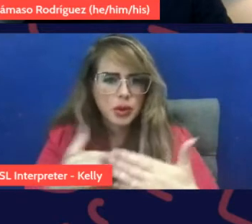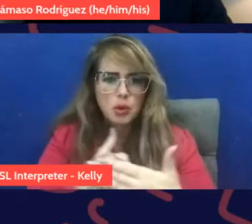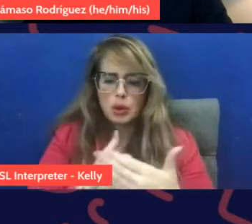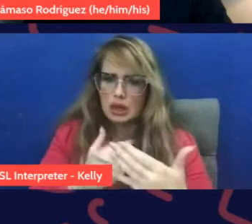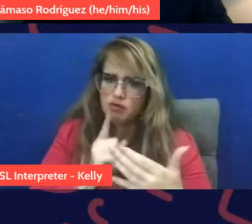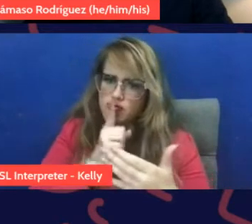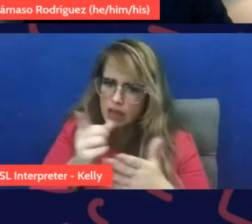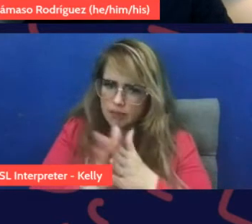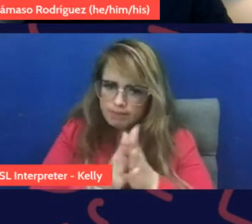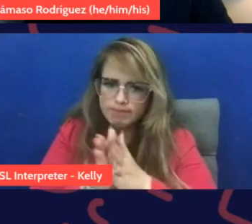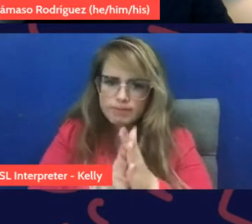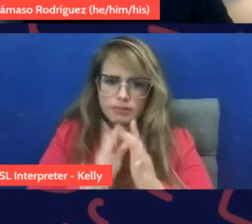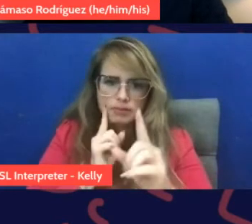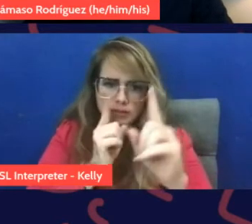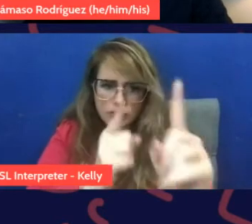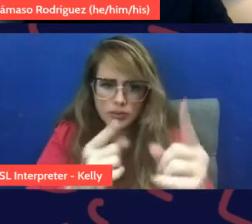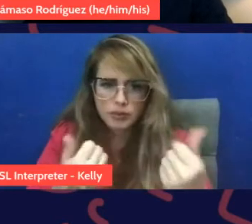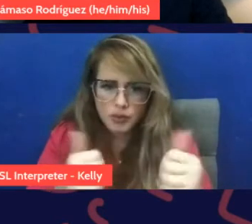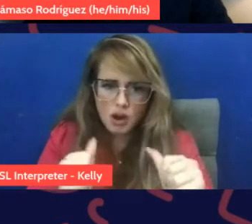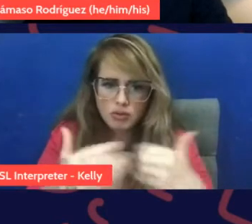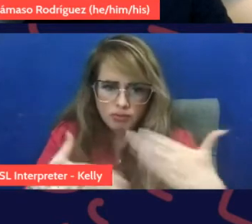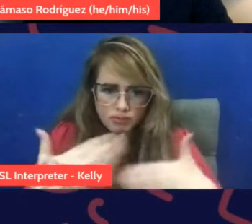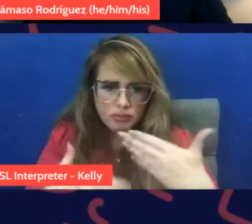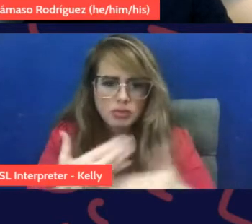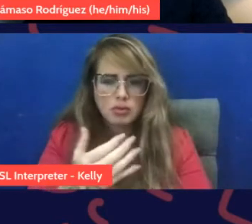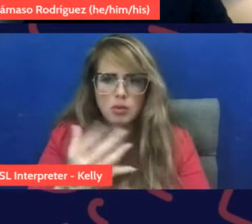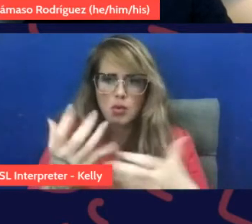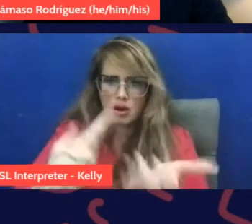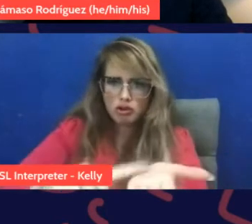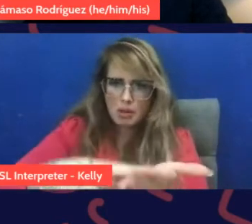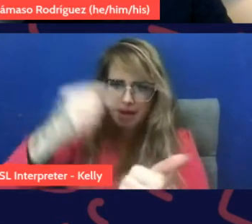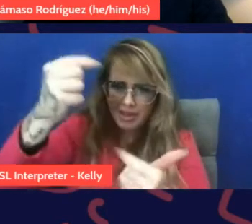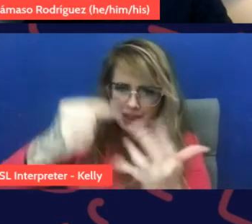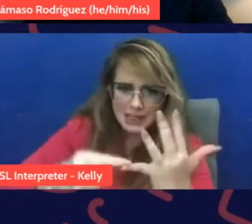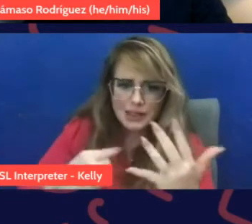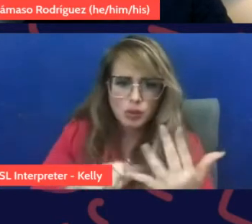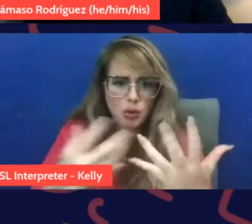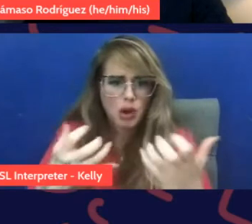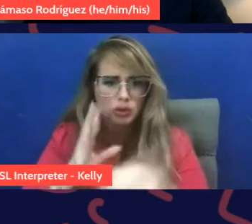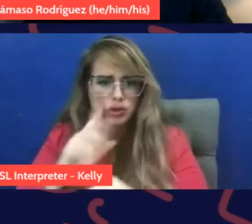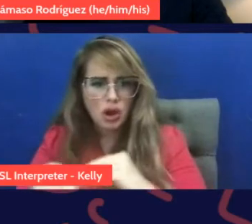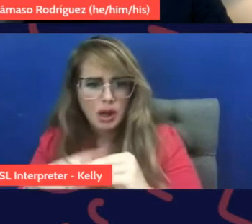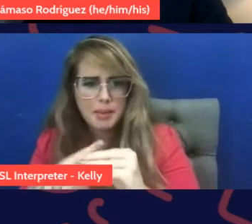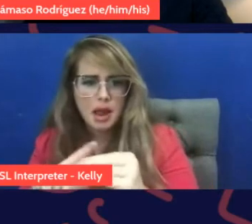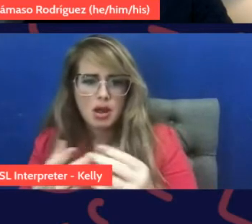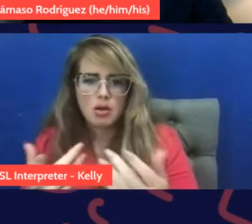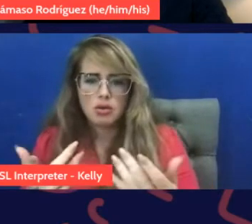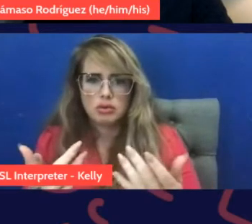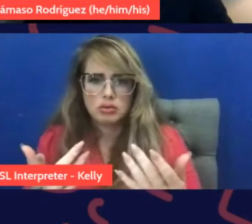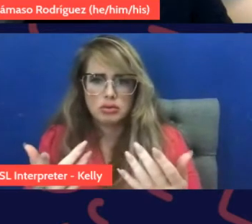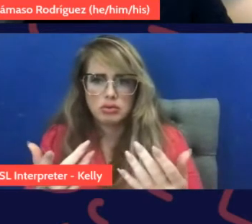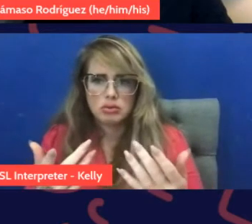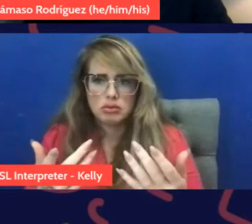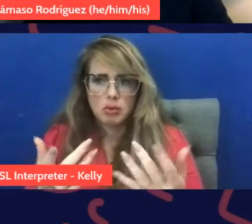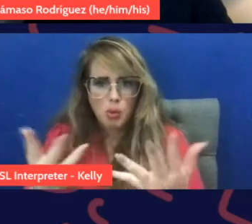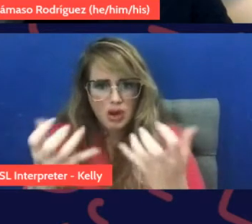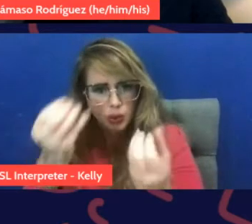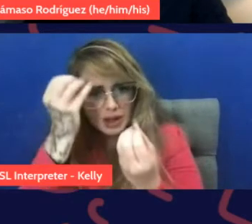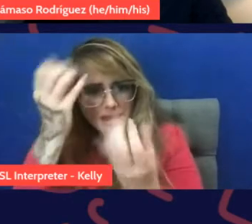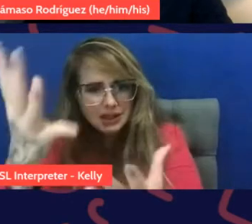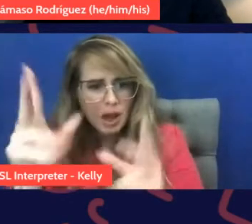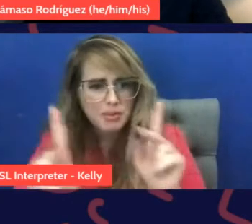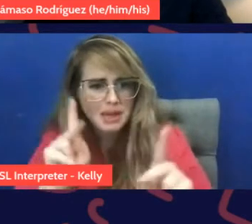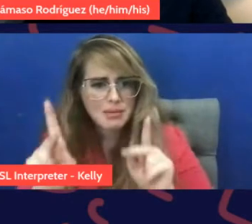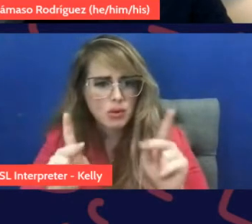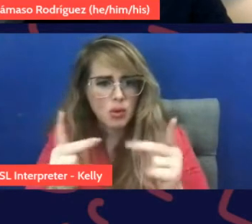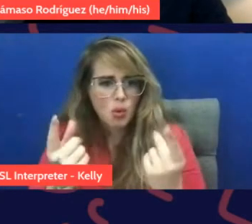deliberately about, yes, we need to talk, we want to talk about that. We want to let people know